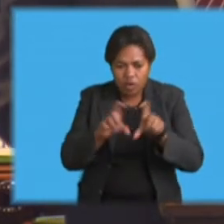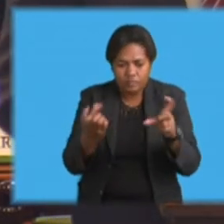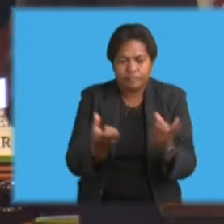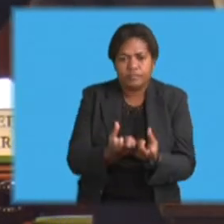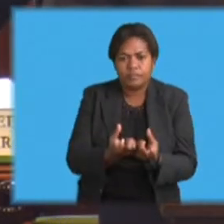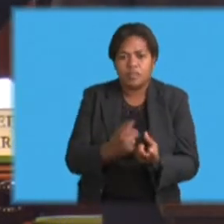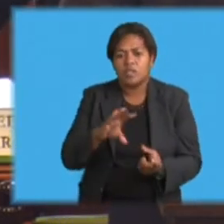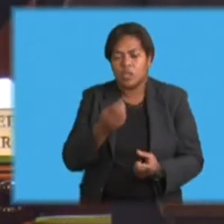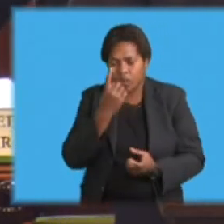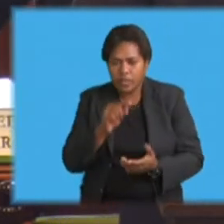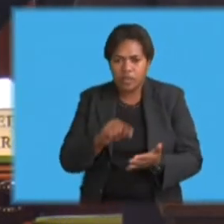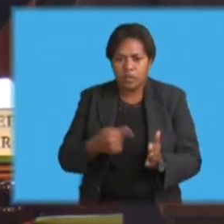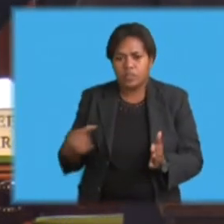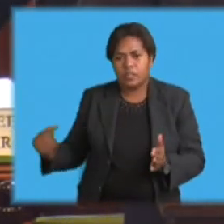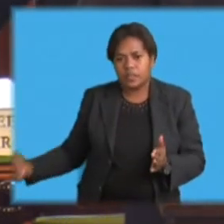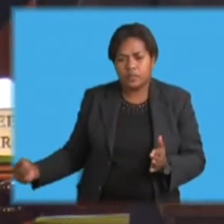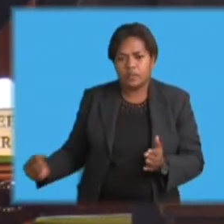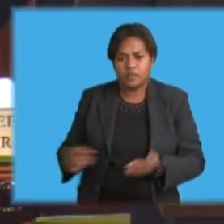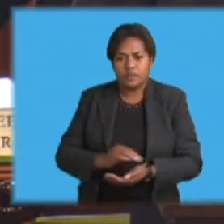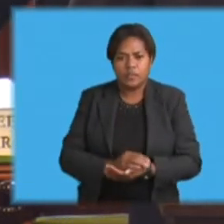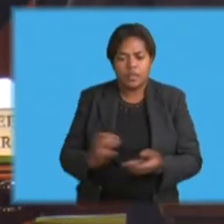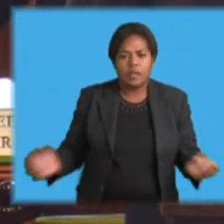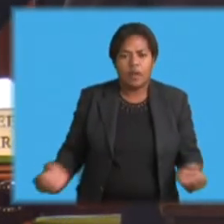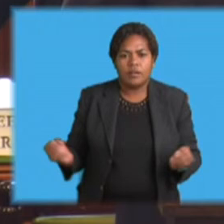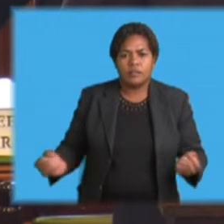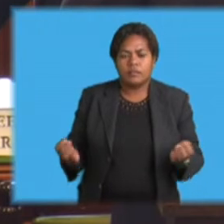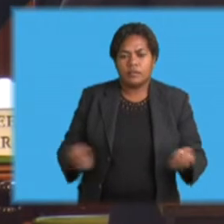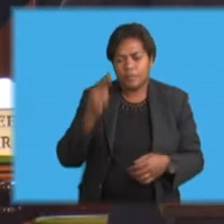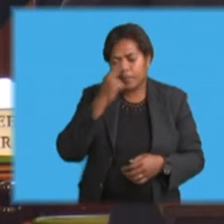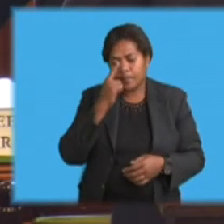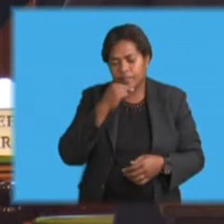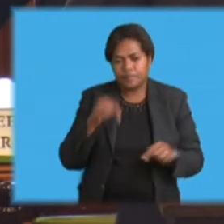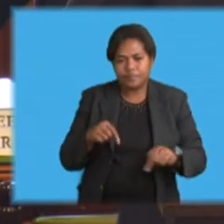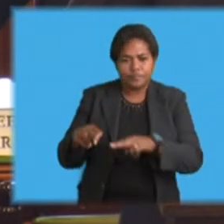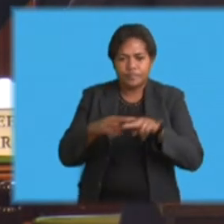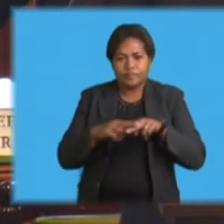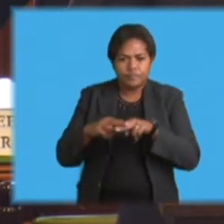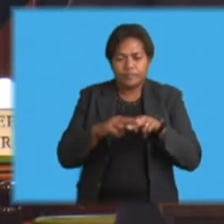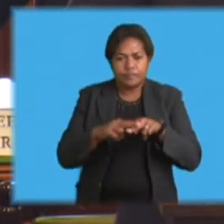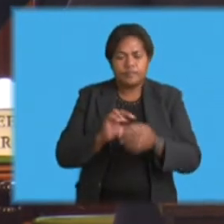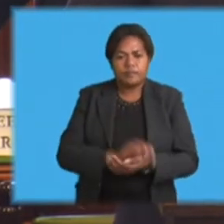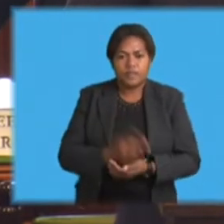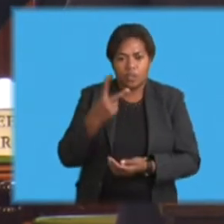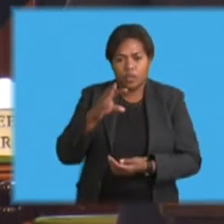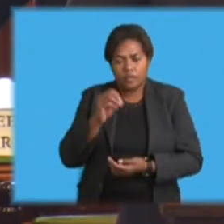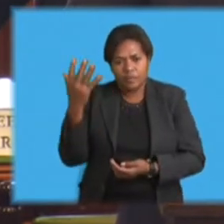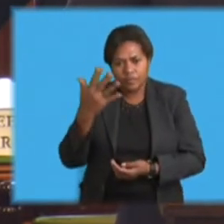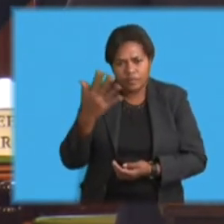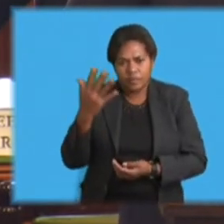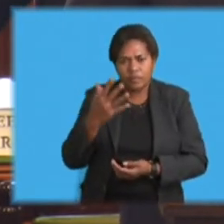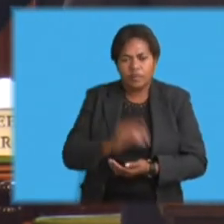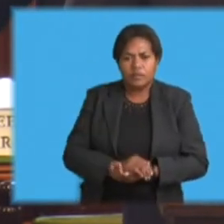continually enhance the conditions of work that they have. Since 2015, almost 1,300 workers have taken part